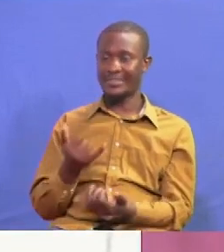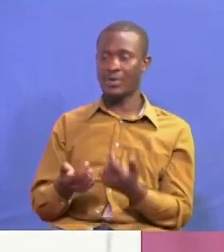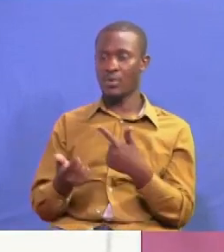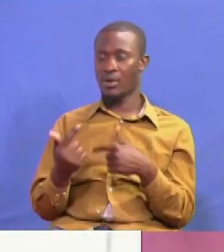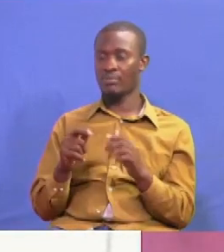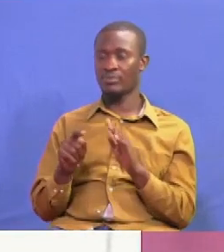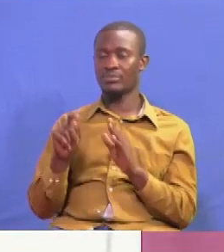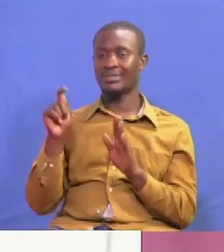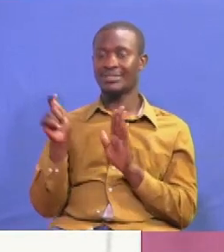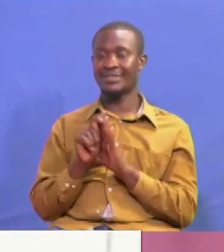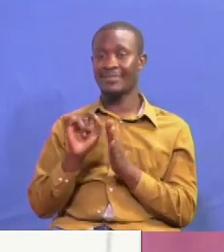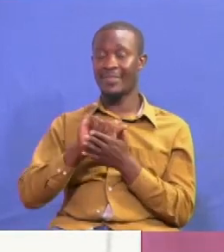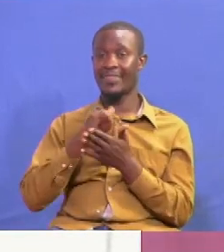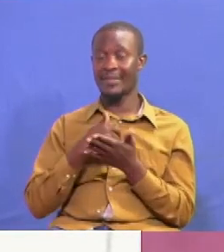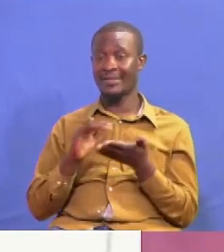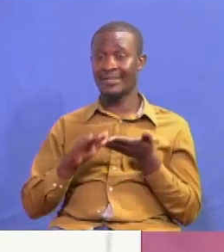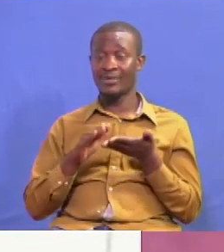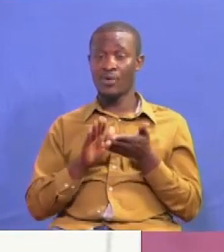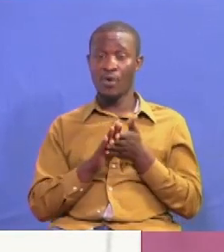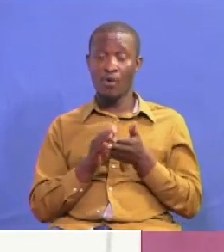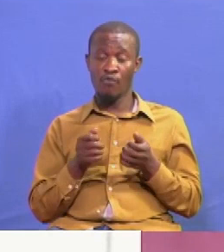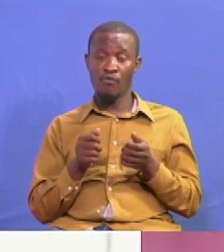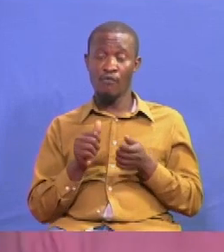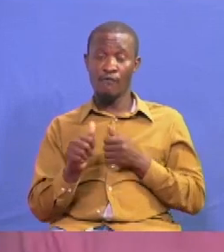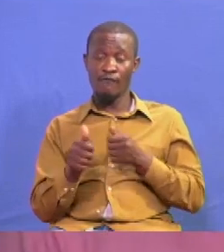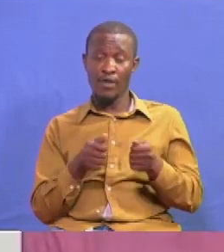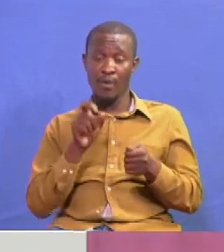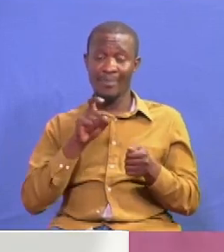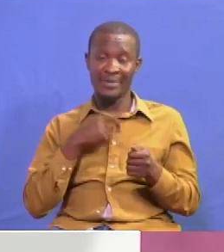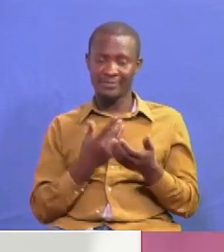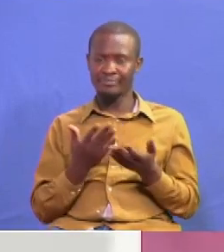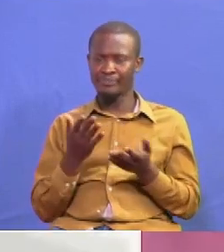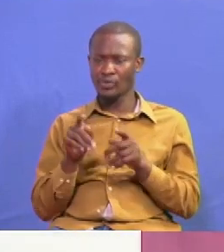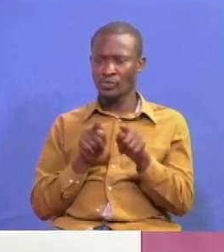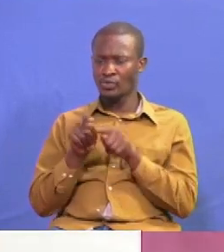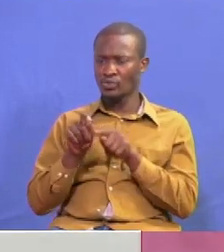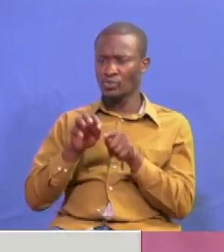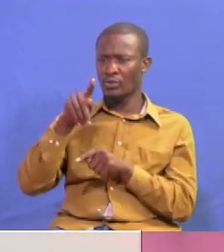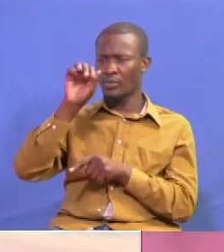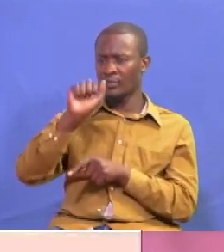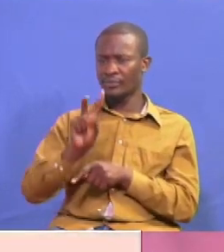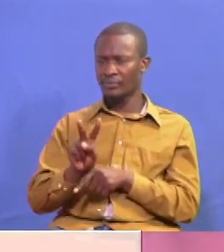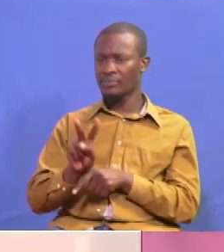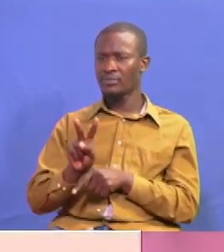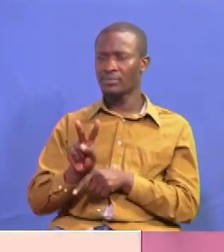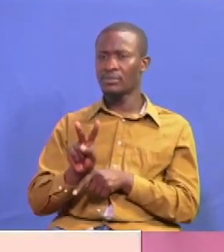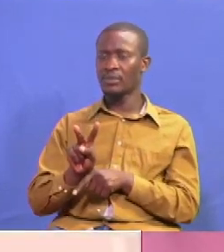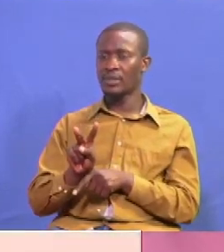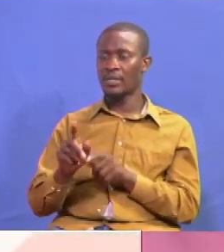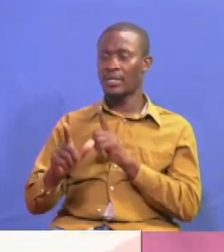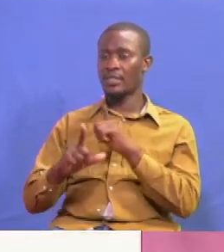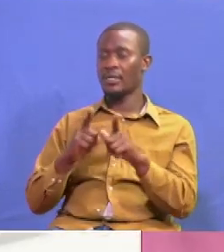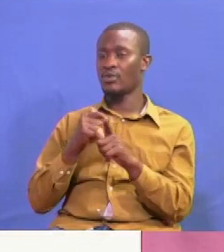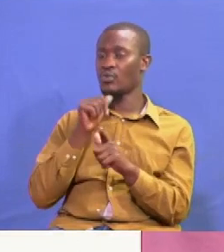terms that the speed of the vehicles must be limited, especially the PSV vehicles. That the lorry was